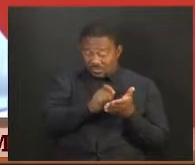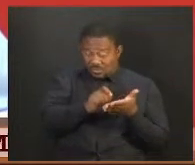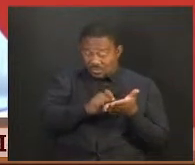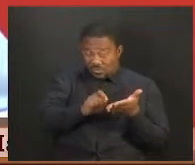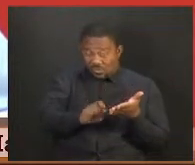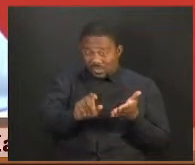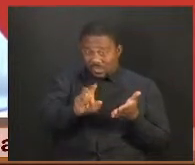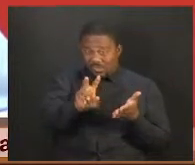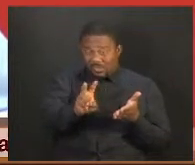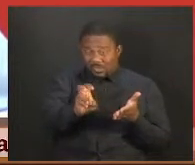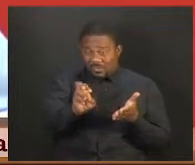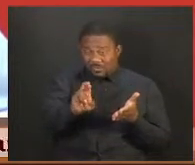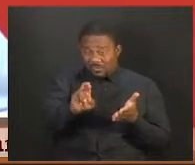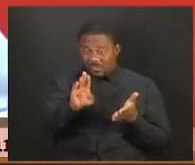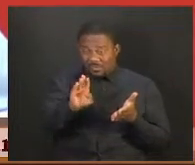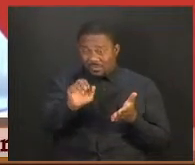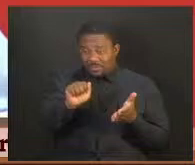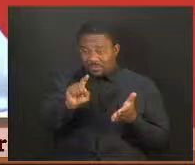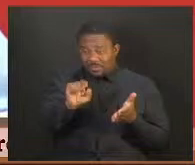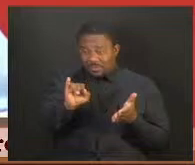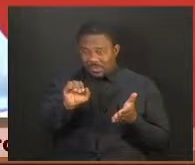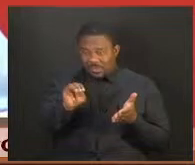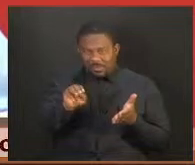reportage of what is said on the floor.